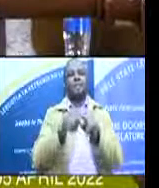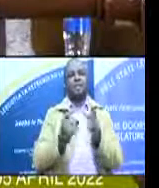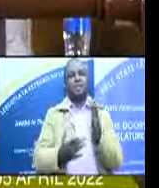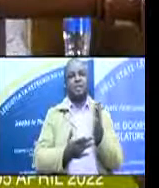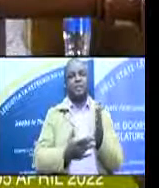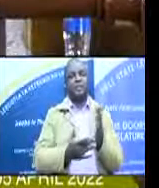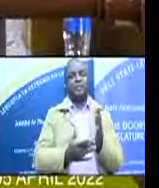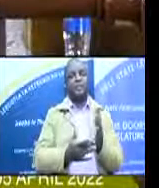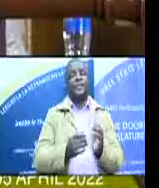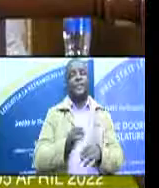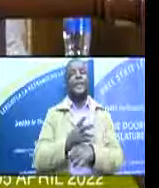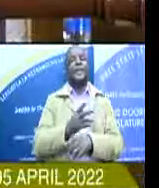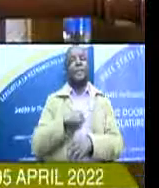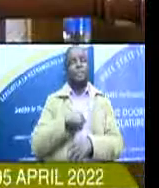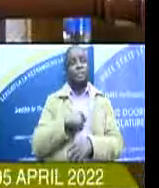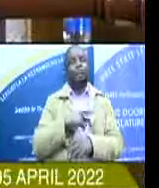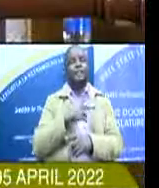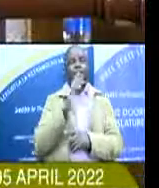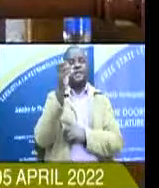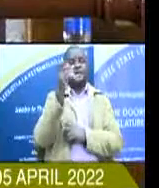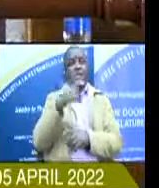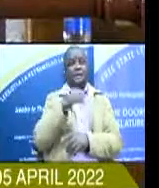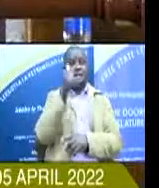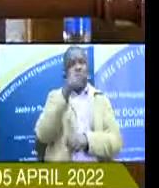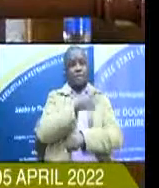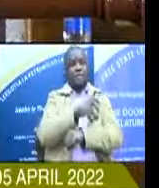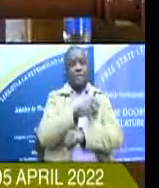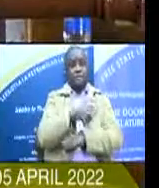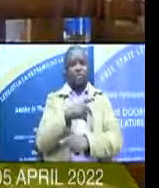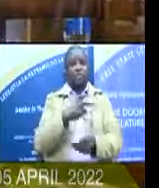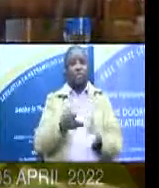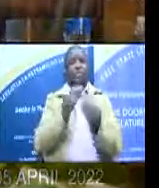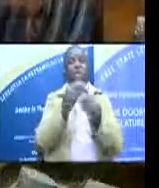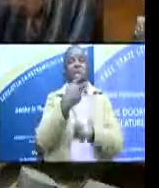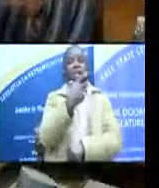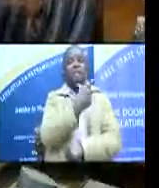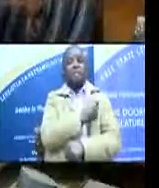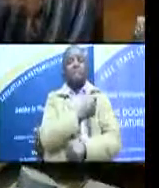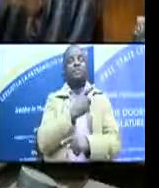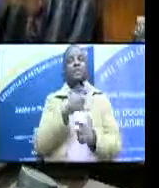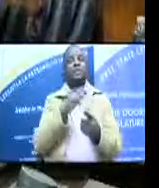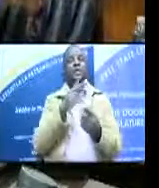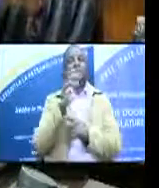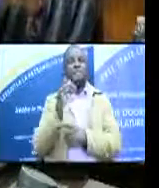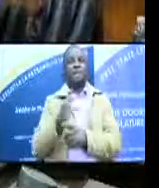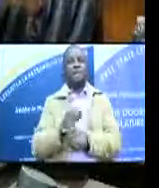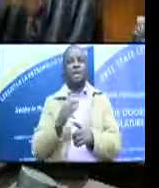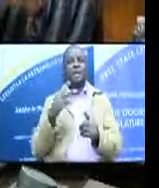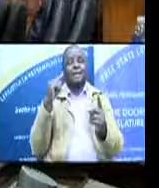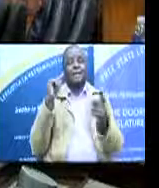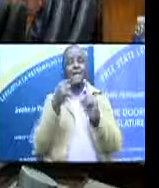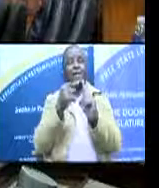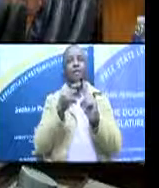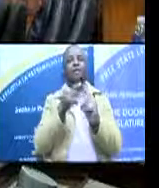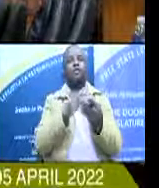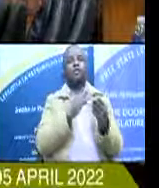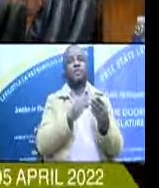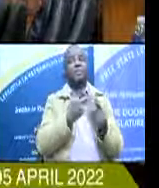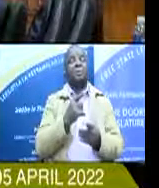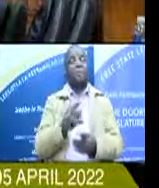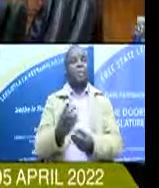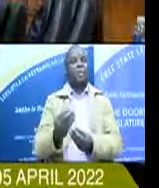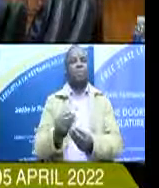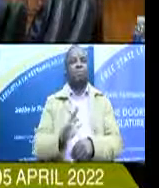were the first province in the country to vaccinate 50% of the targeted population. It was not